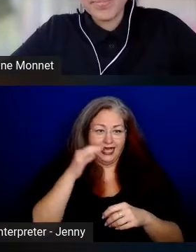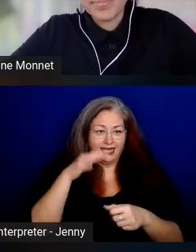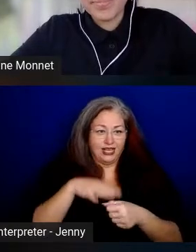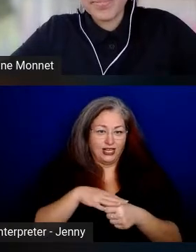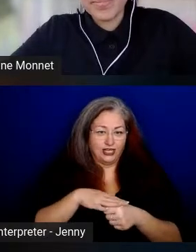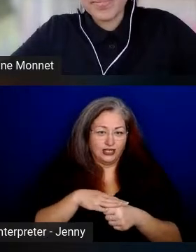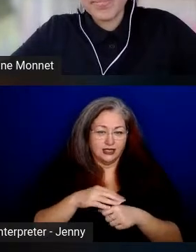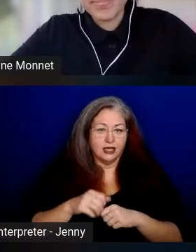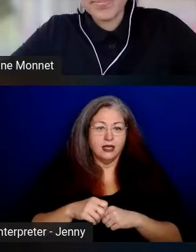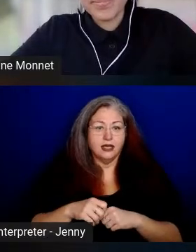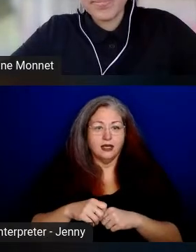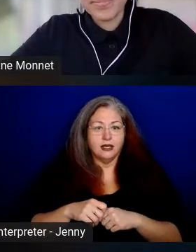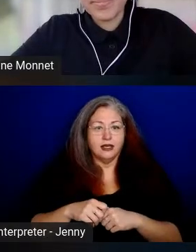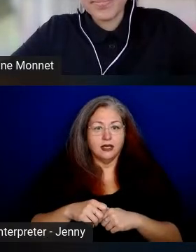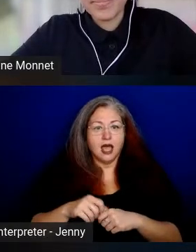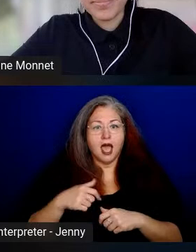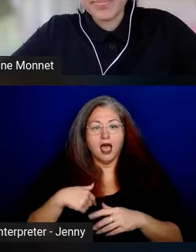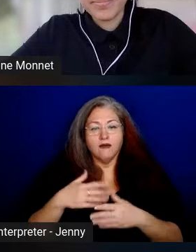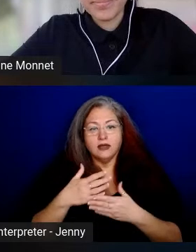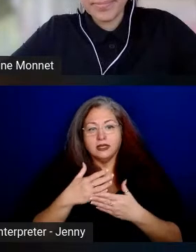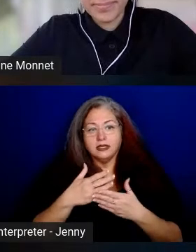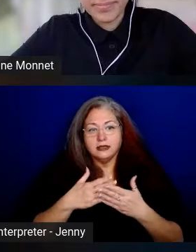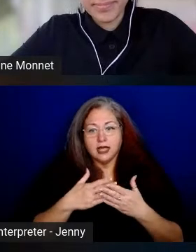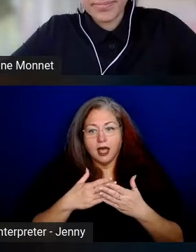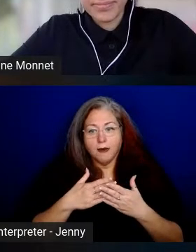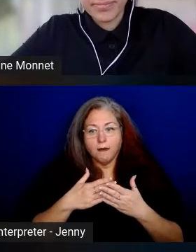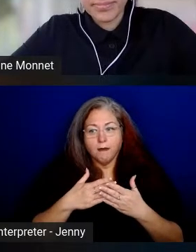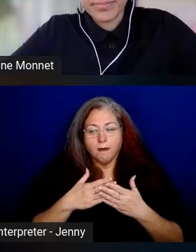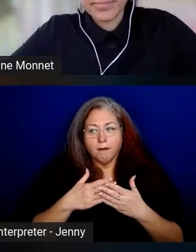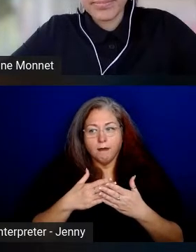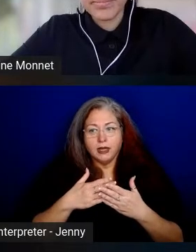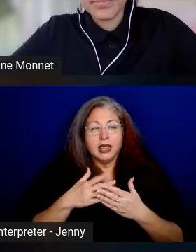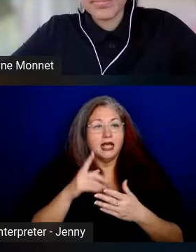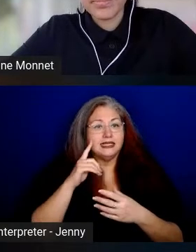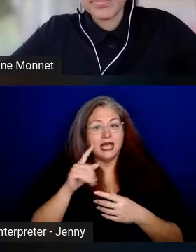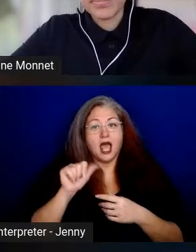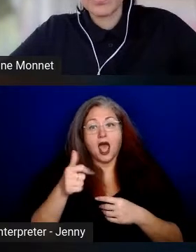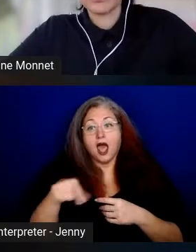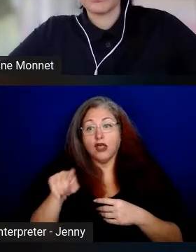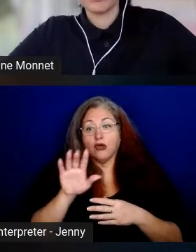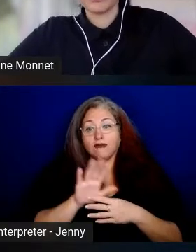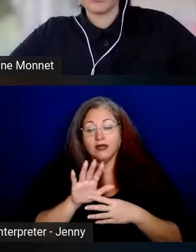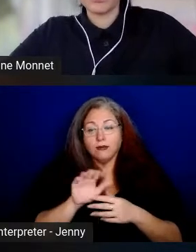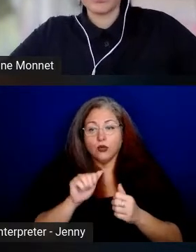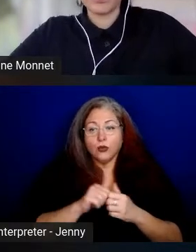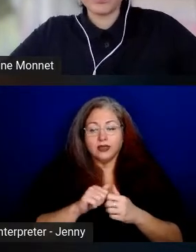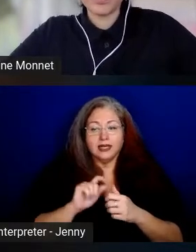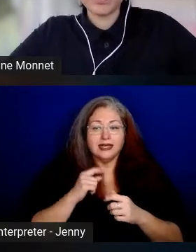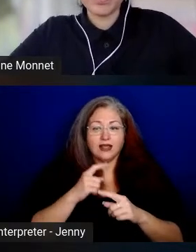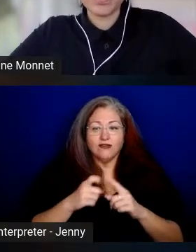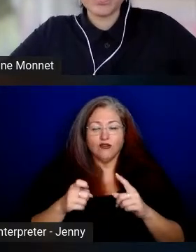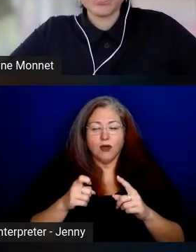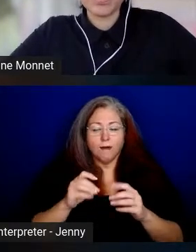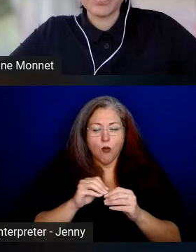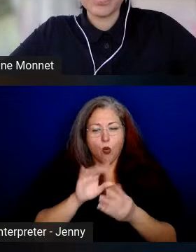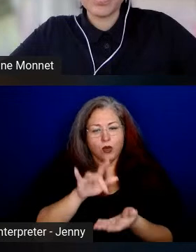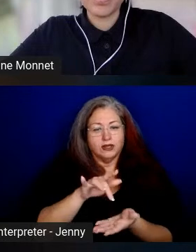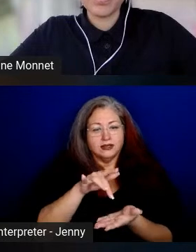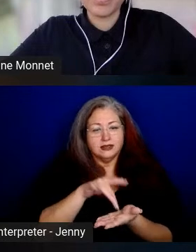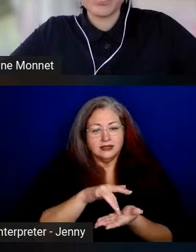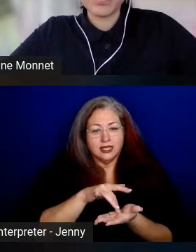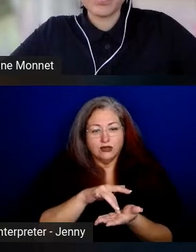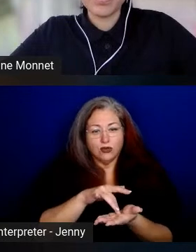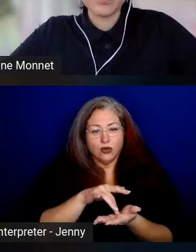there's some more films are done with the dialect that's from kind of central